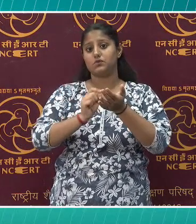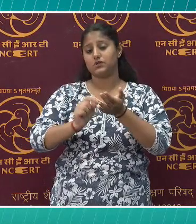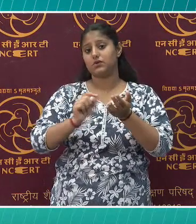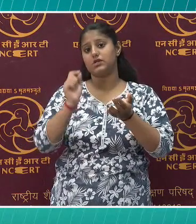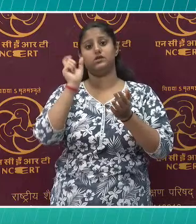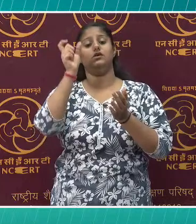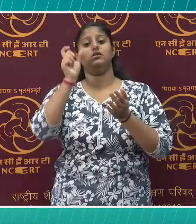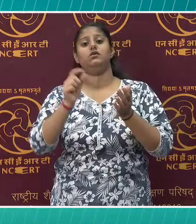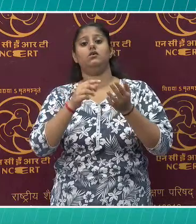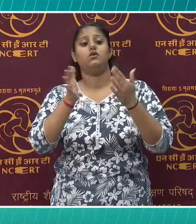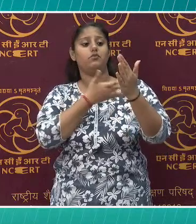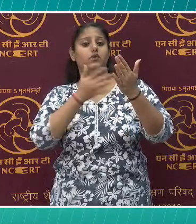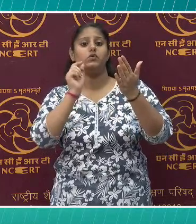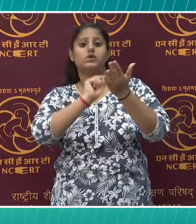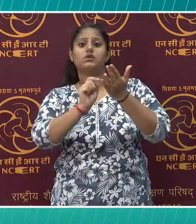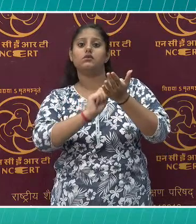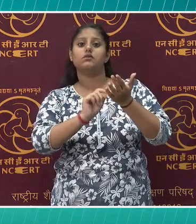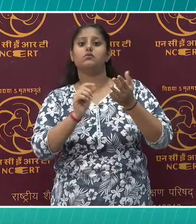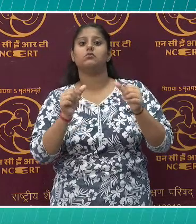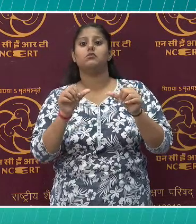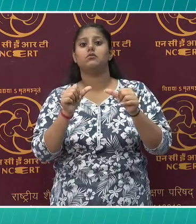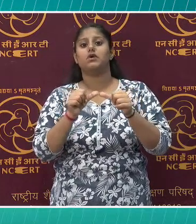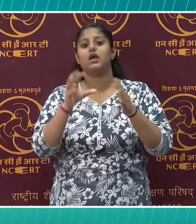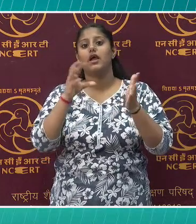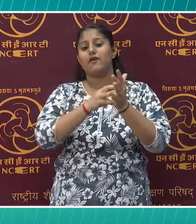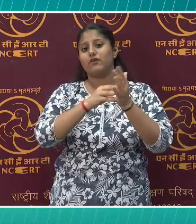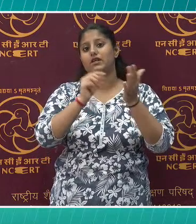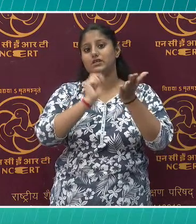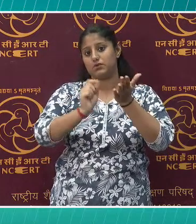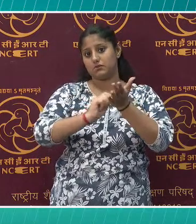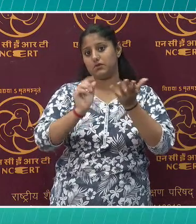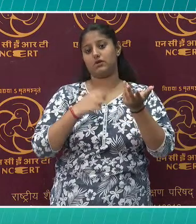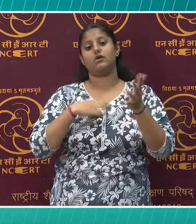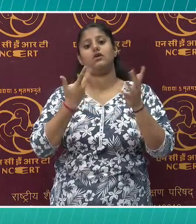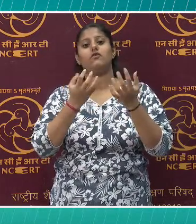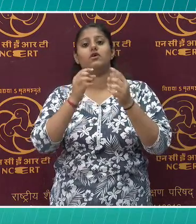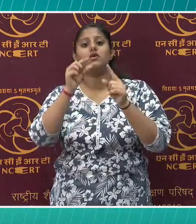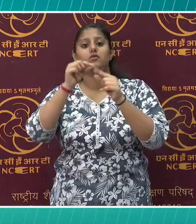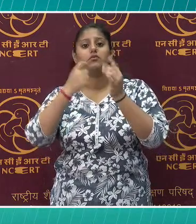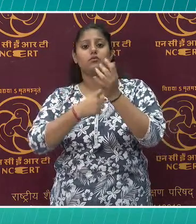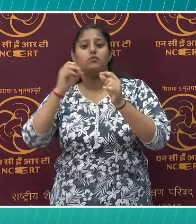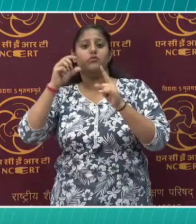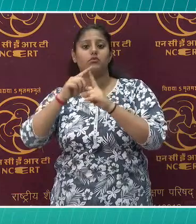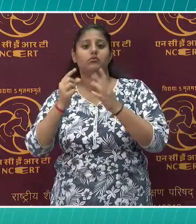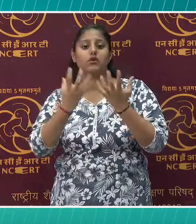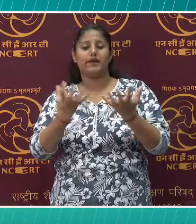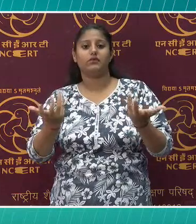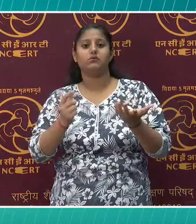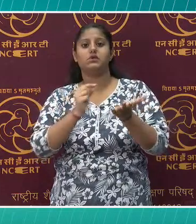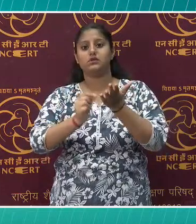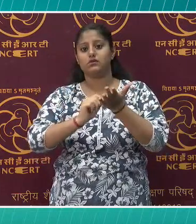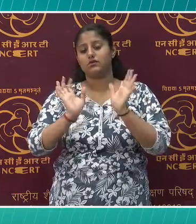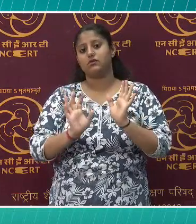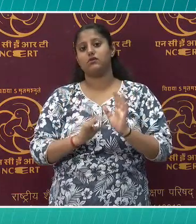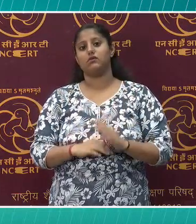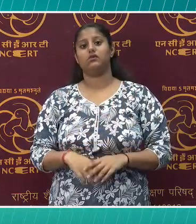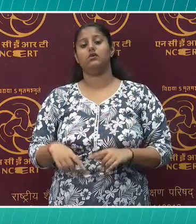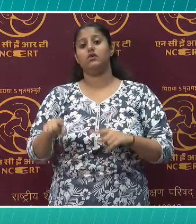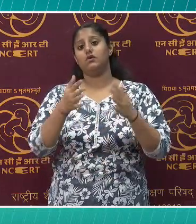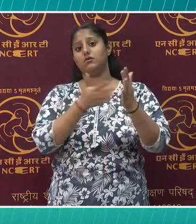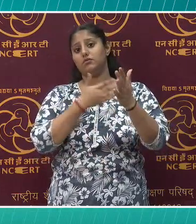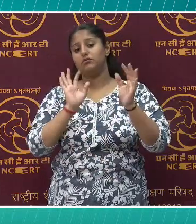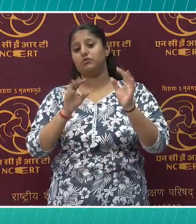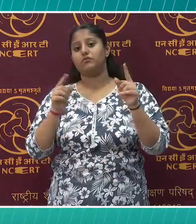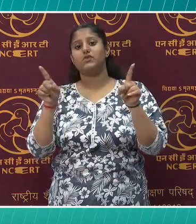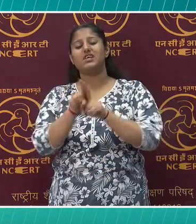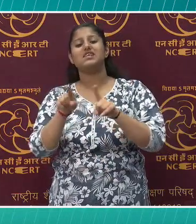of the music that is there in the advertisements, and you will know the product. So music has this capacity, you know. Similarly, in